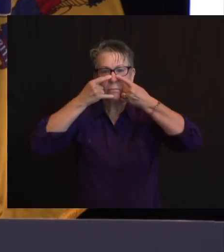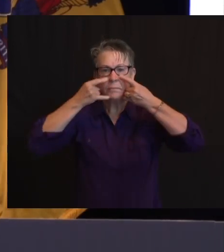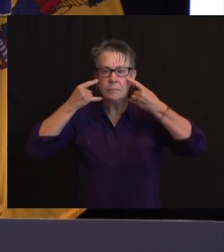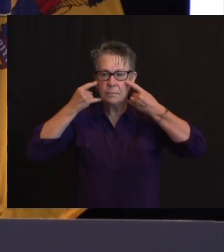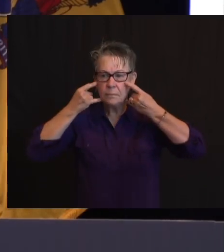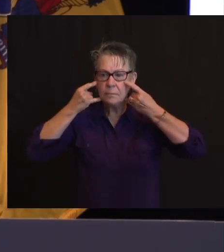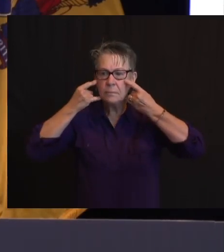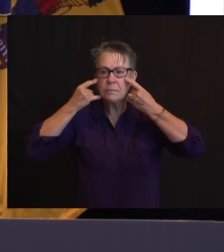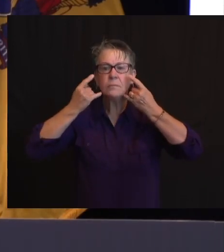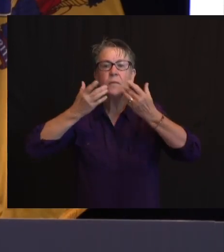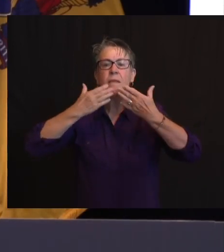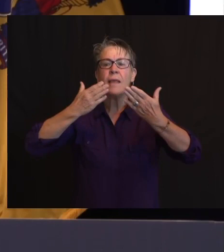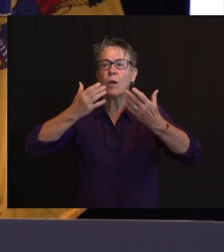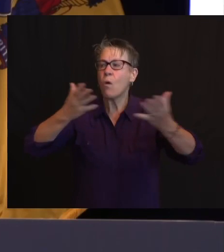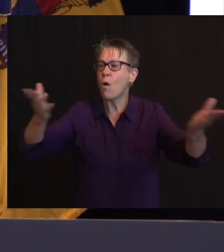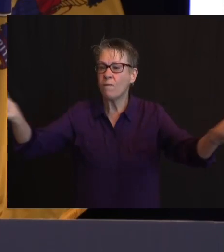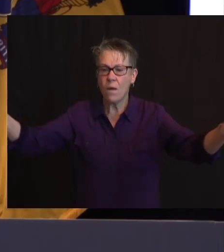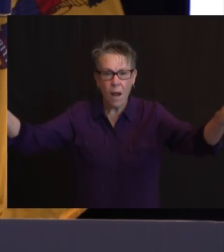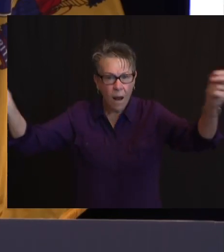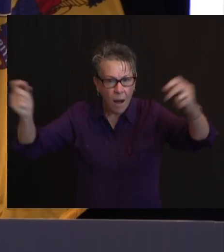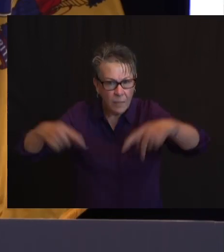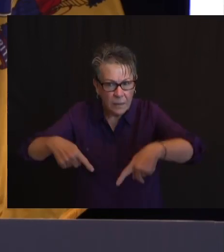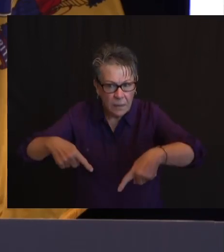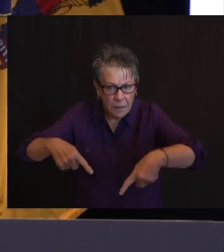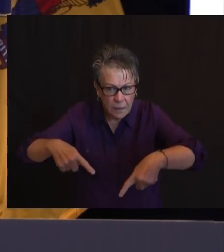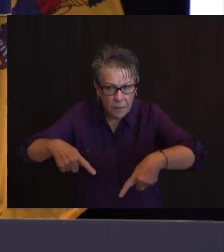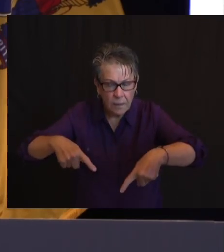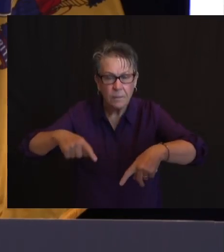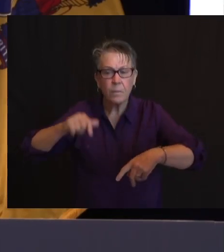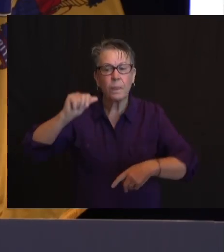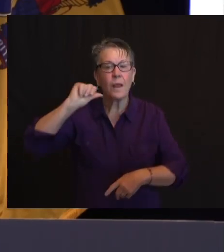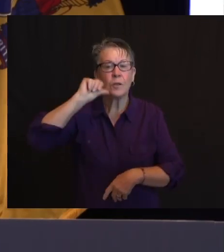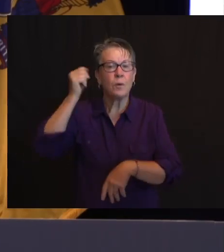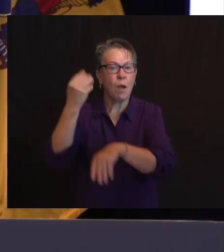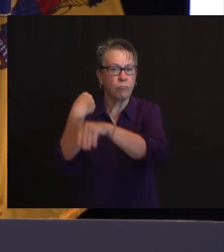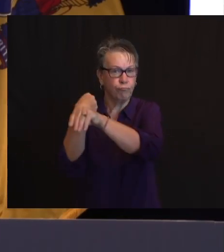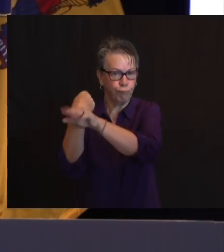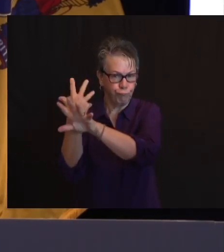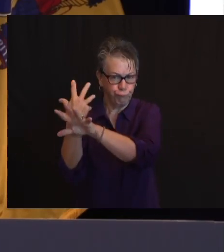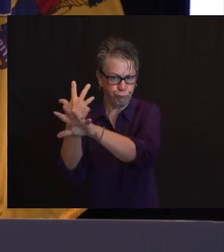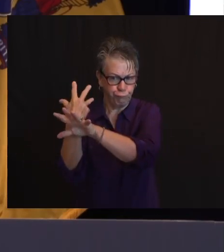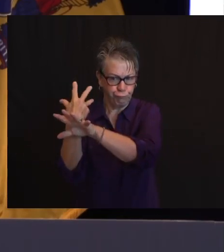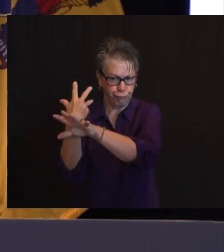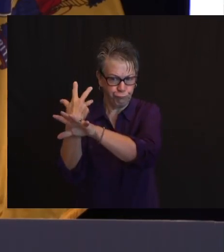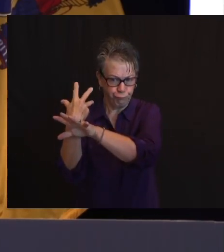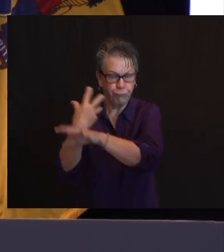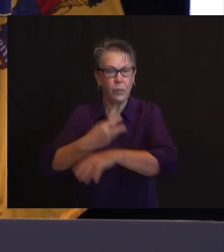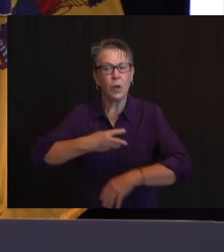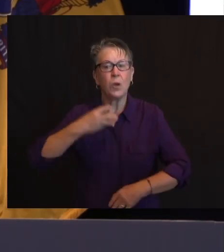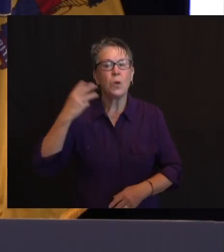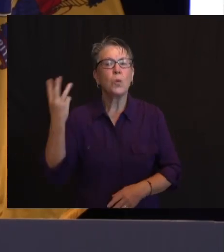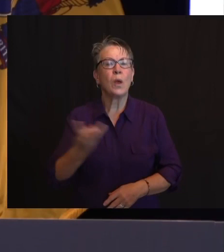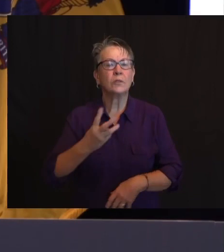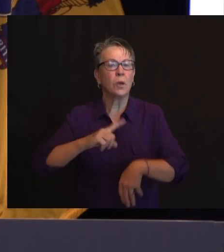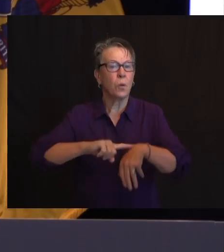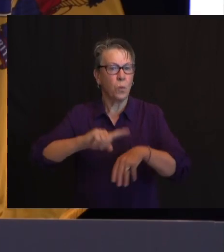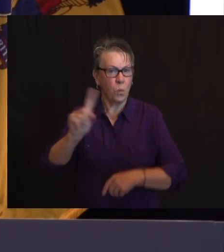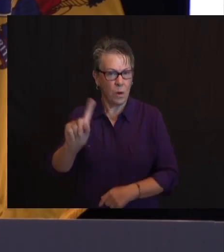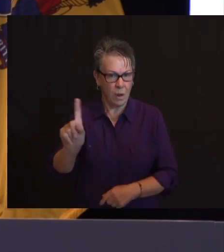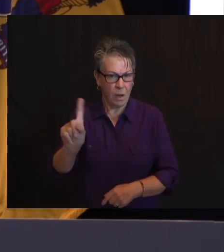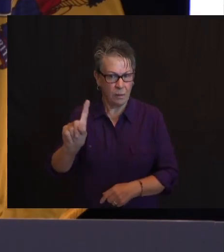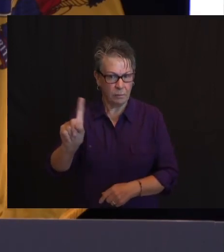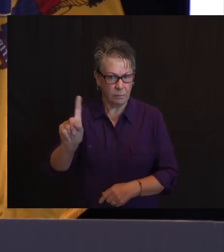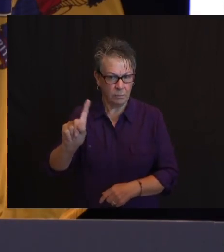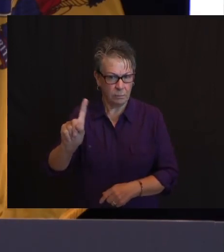in person. Again, White House call this afternoon. Those have become less frequent. Looks like it's sort of an every other